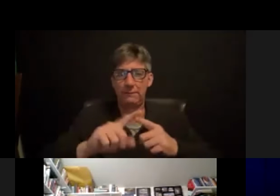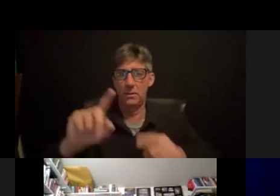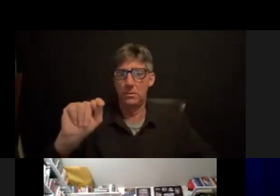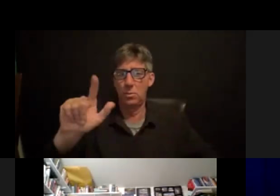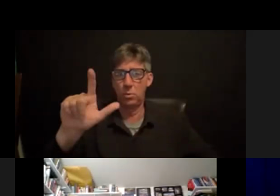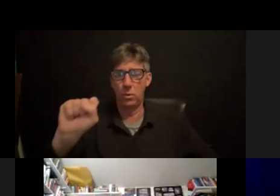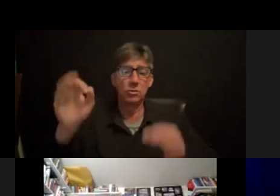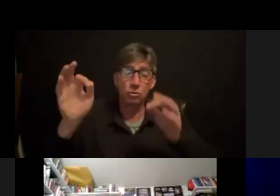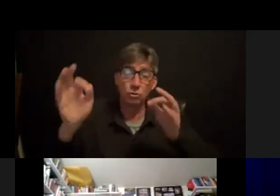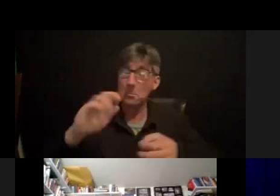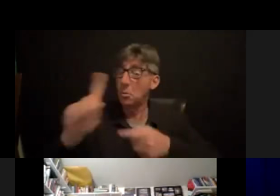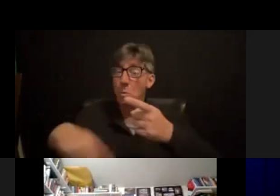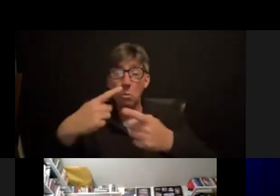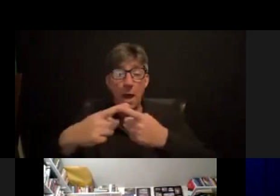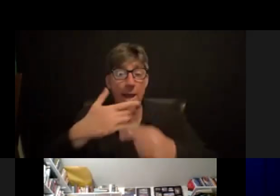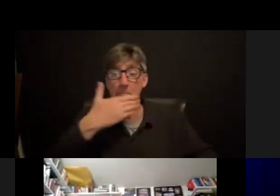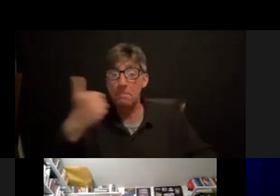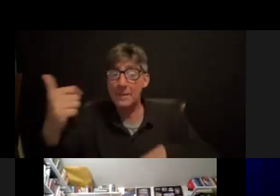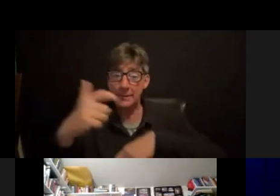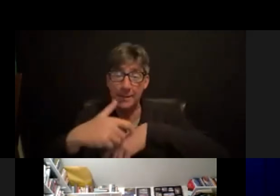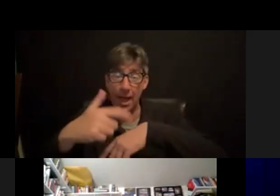back services are.